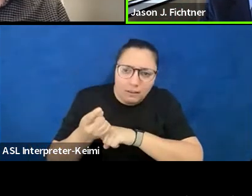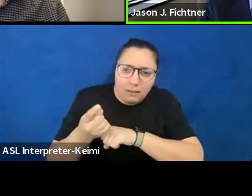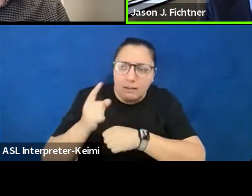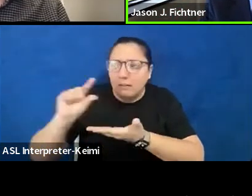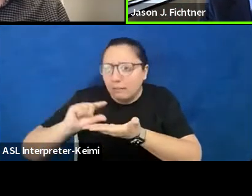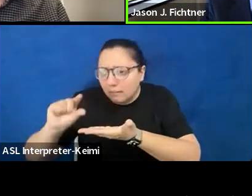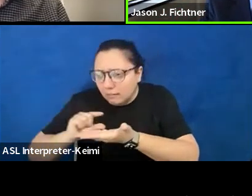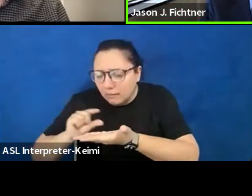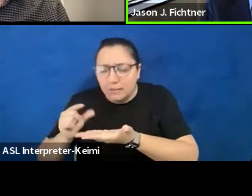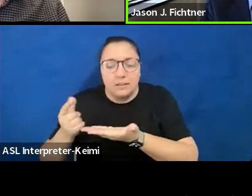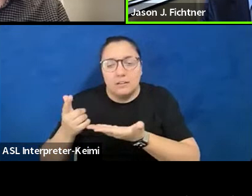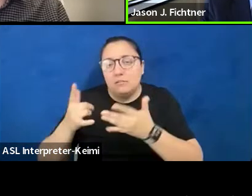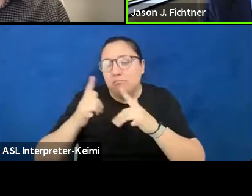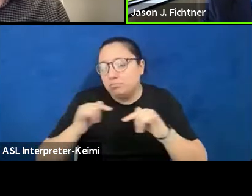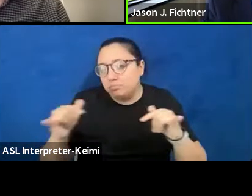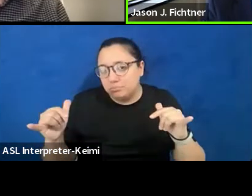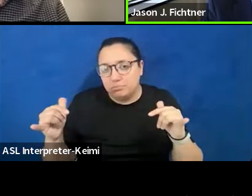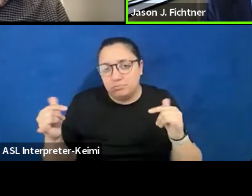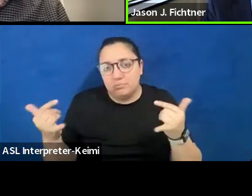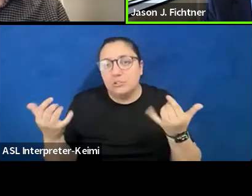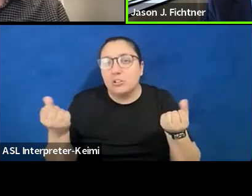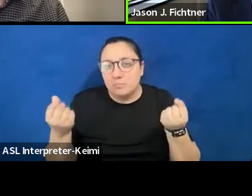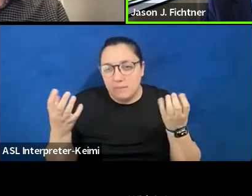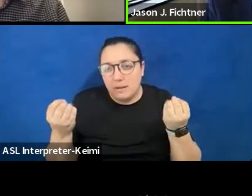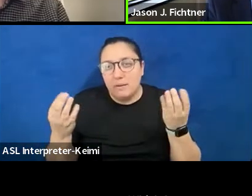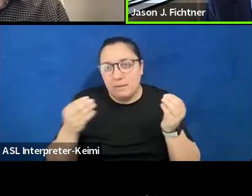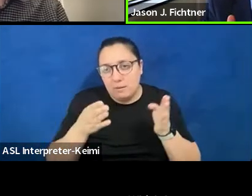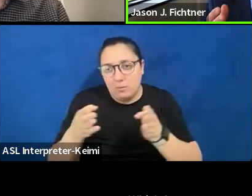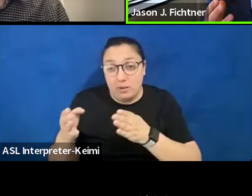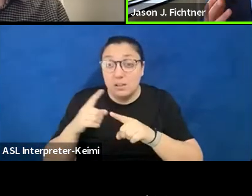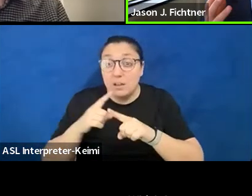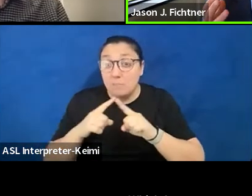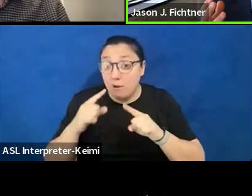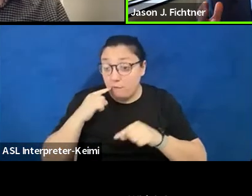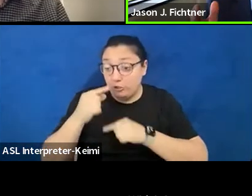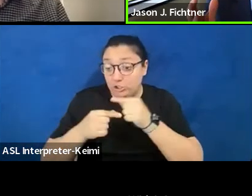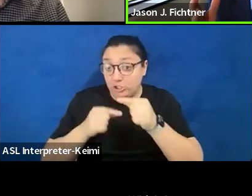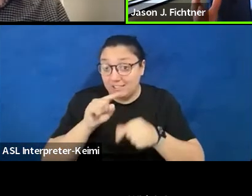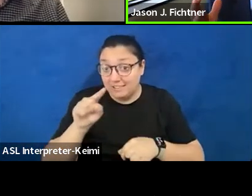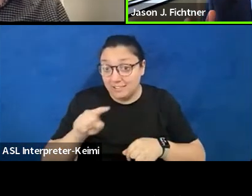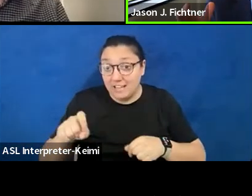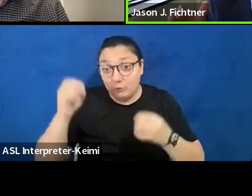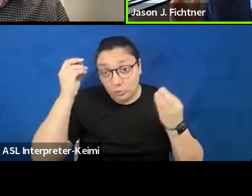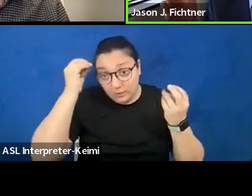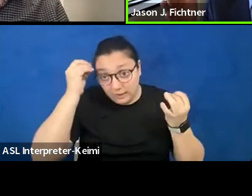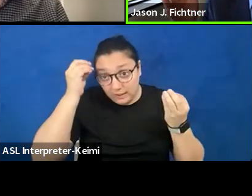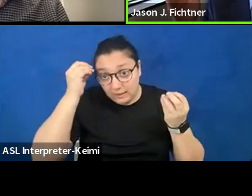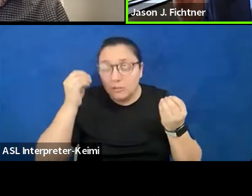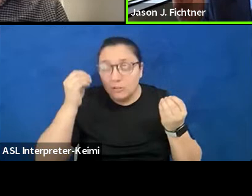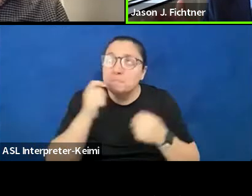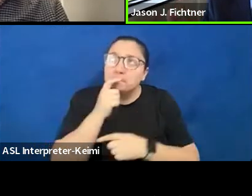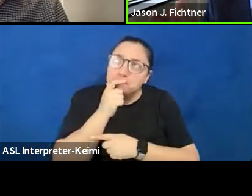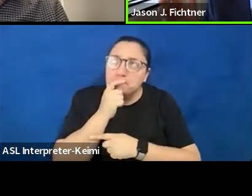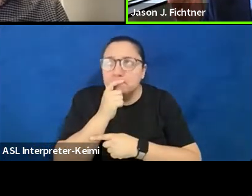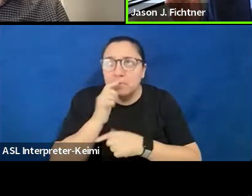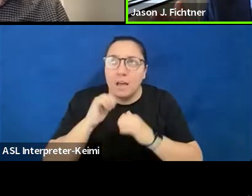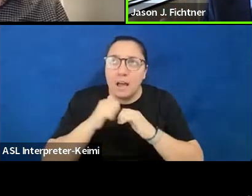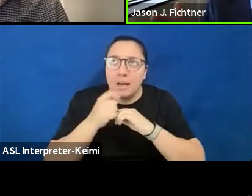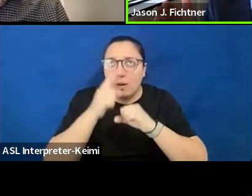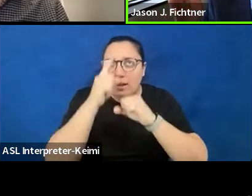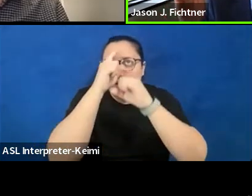delay claiming Social Security. There are a lot of things, but I think now for Gen Z, the idea is to think about how do I think about my